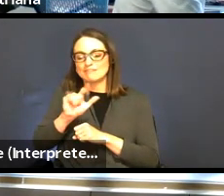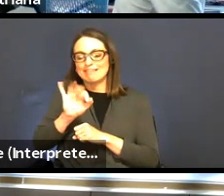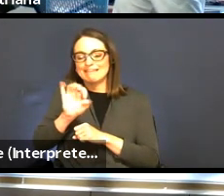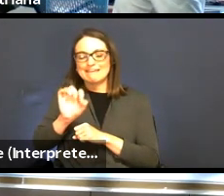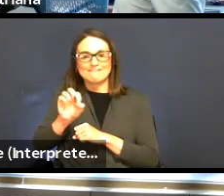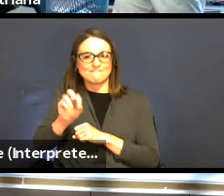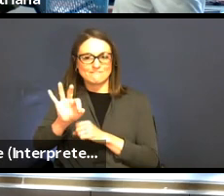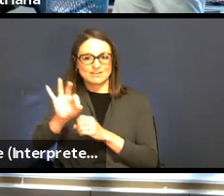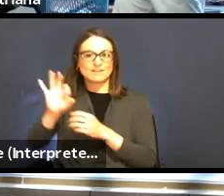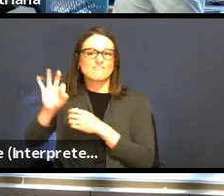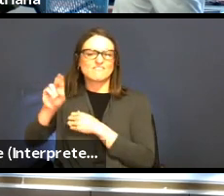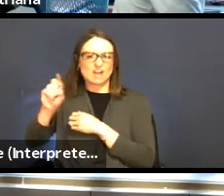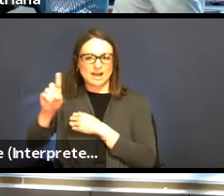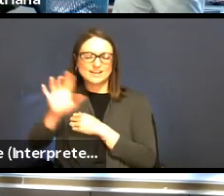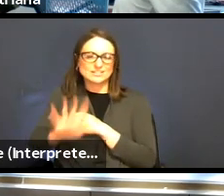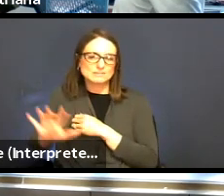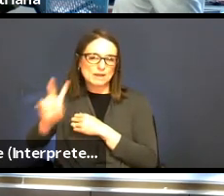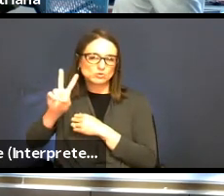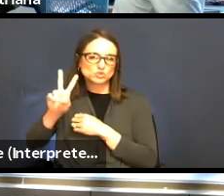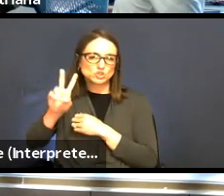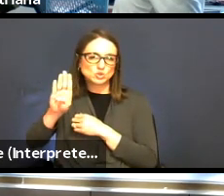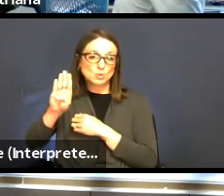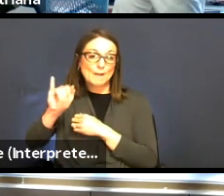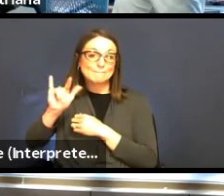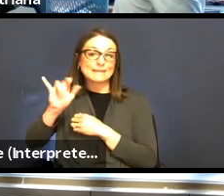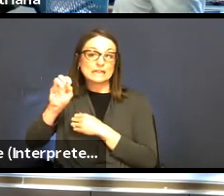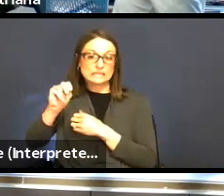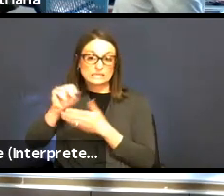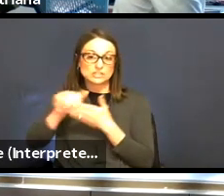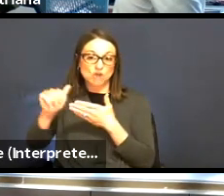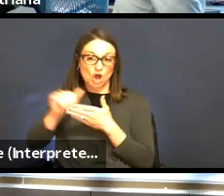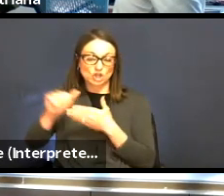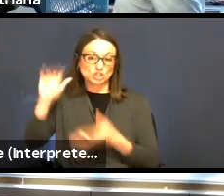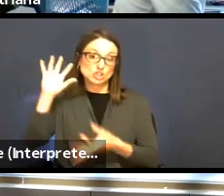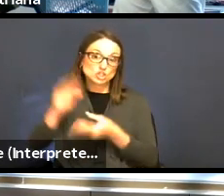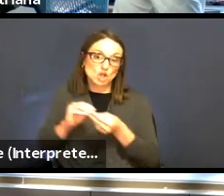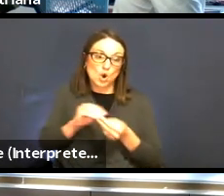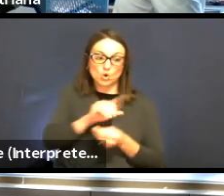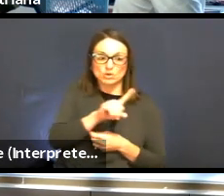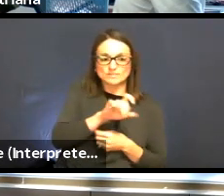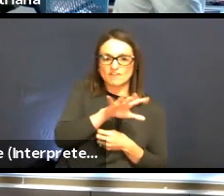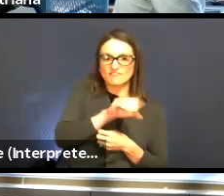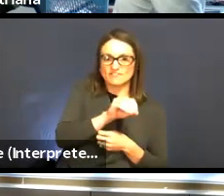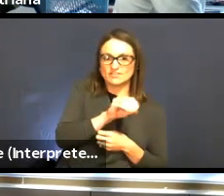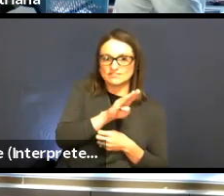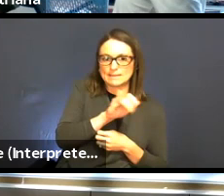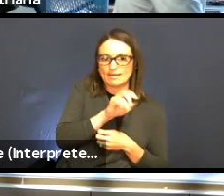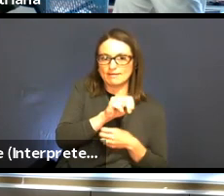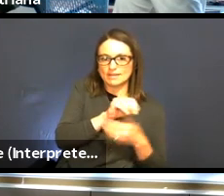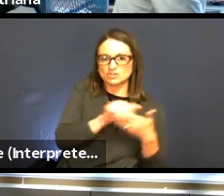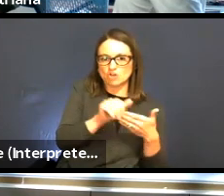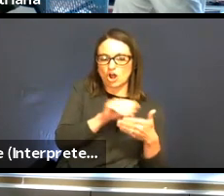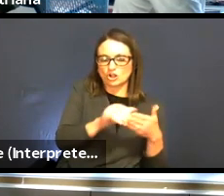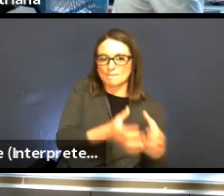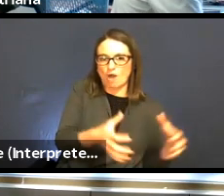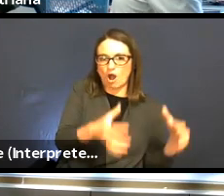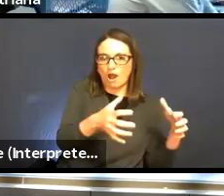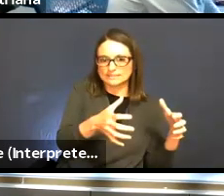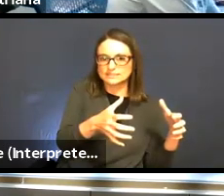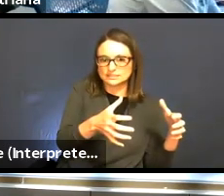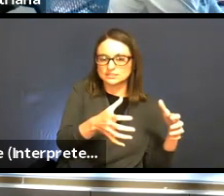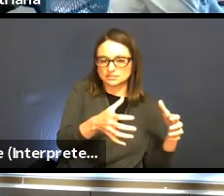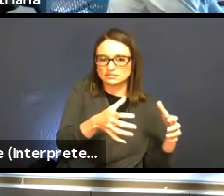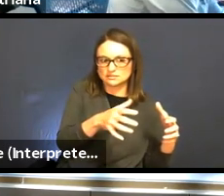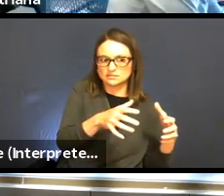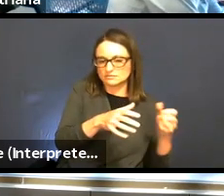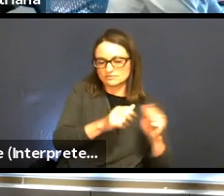$2 billion that came to the state of Colorado. The total was a $150 billion pot totally across